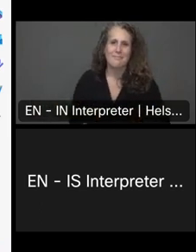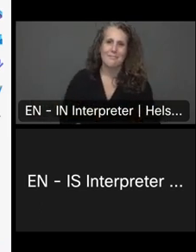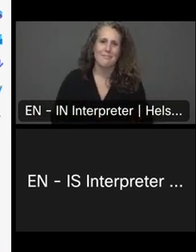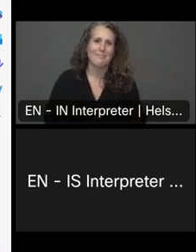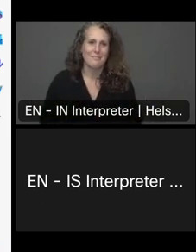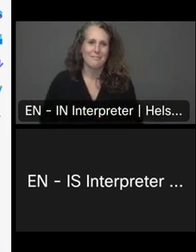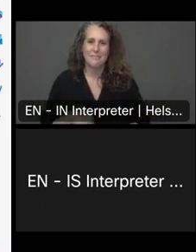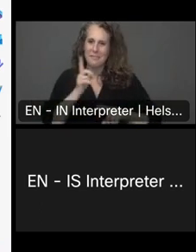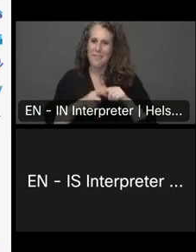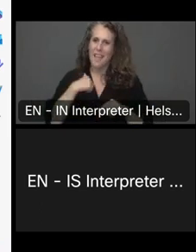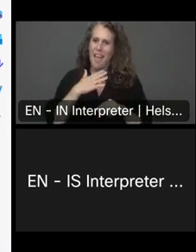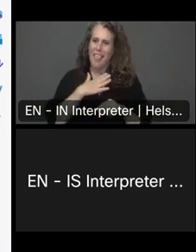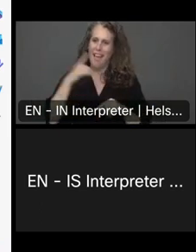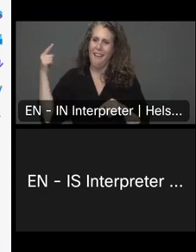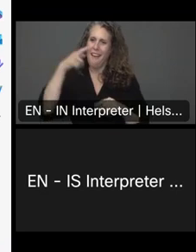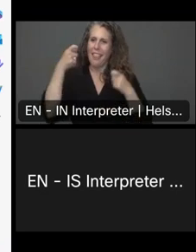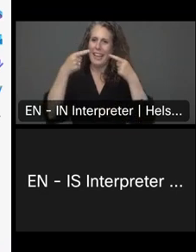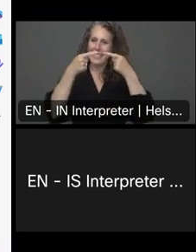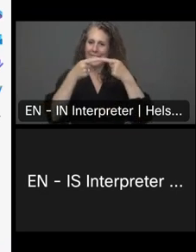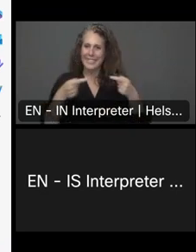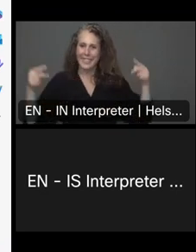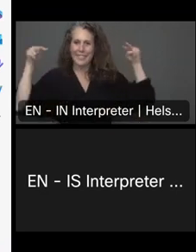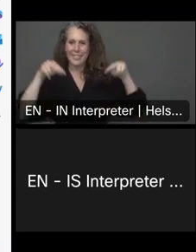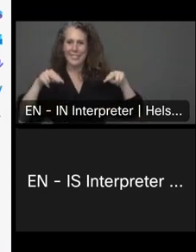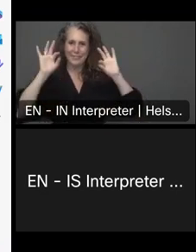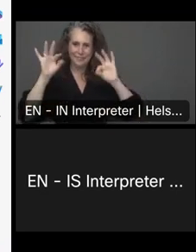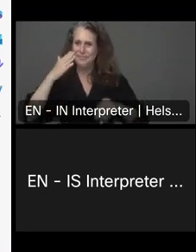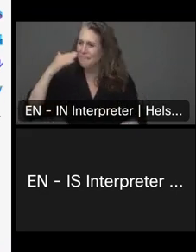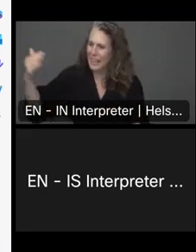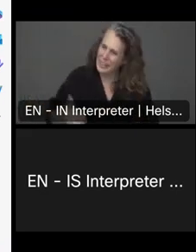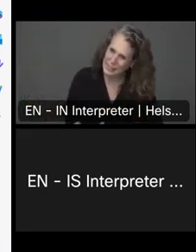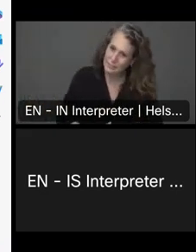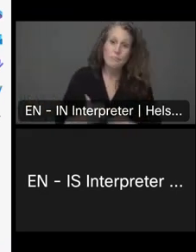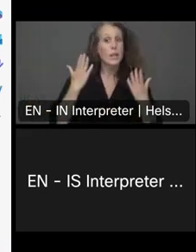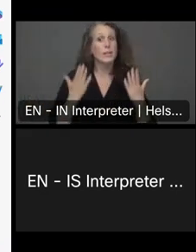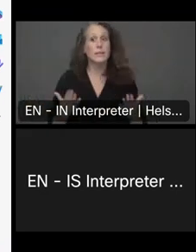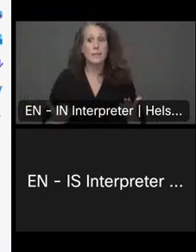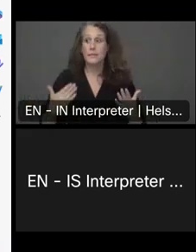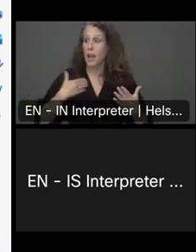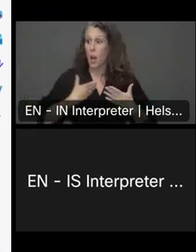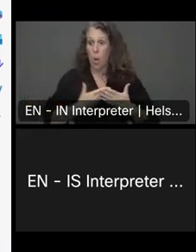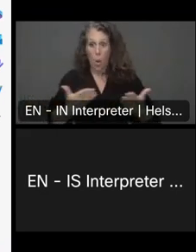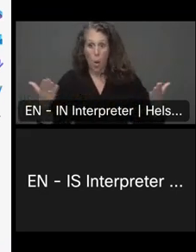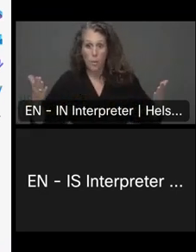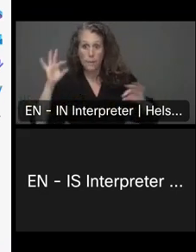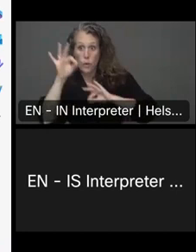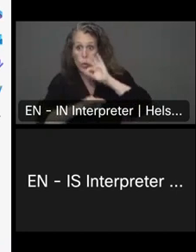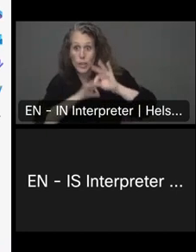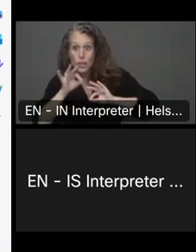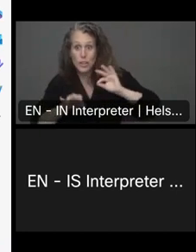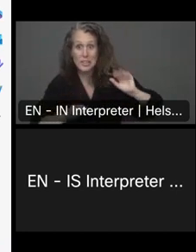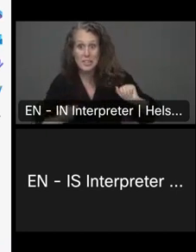myopia. So thank you so much. I'm now opening the floor to questions.